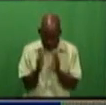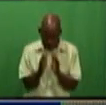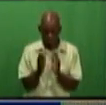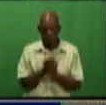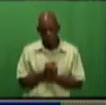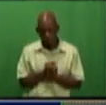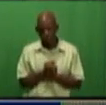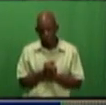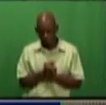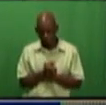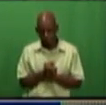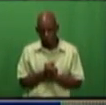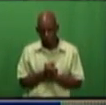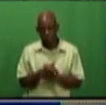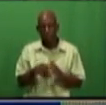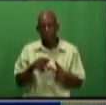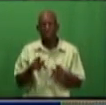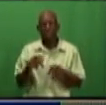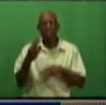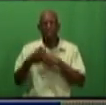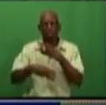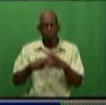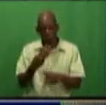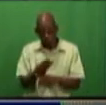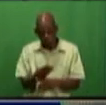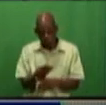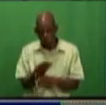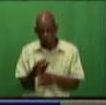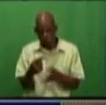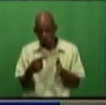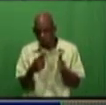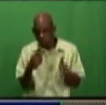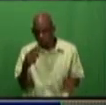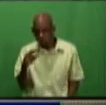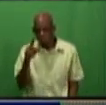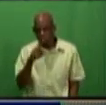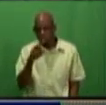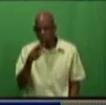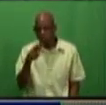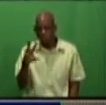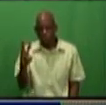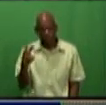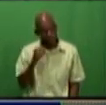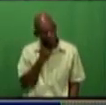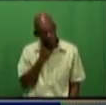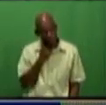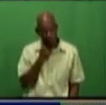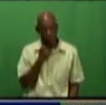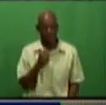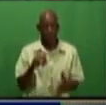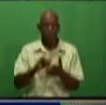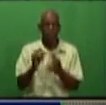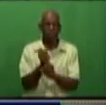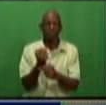in the corruption perceptions rankings. We're now standing at 101st position. And this not only diminishes confidence in our economy